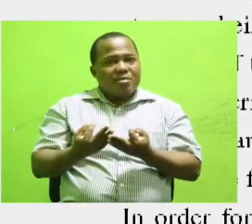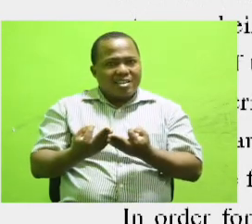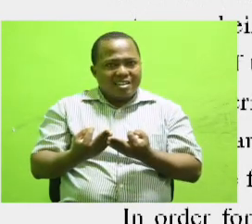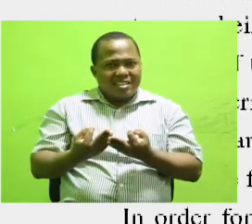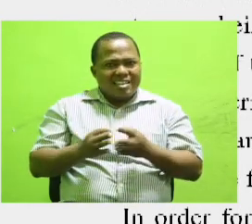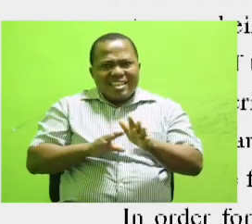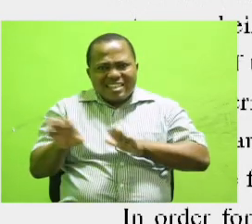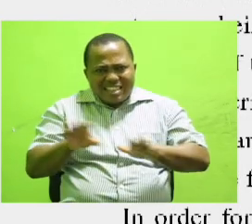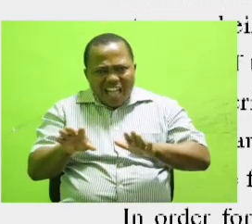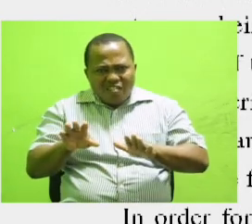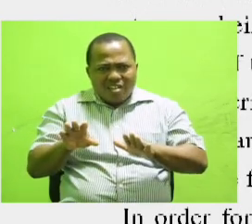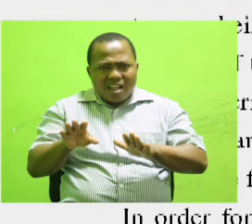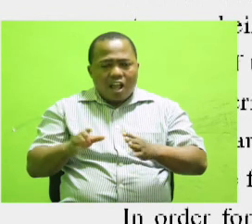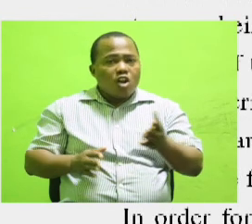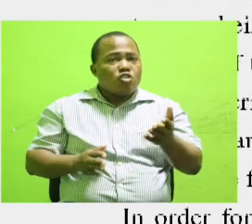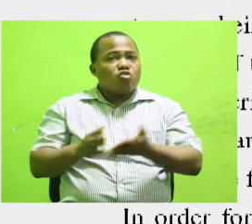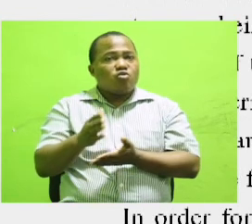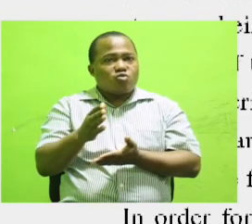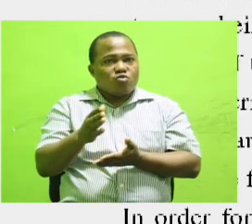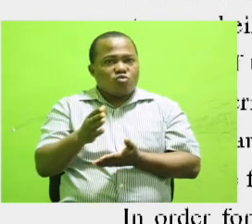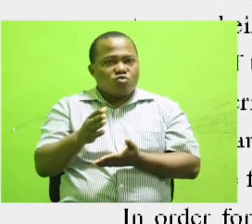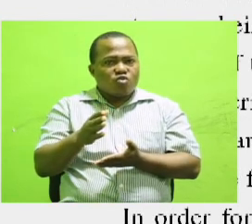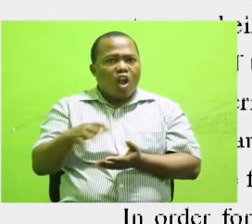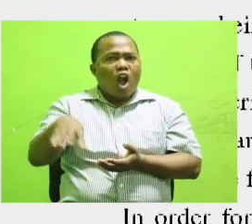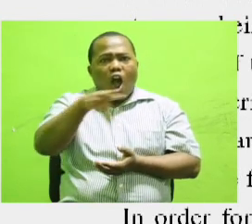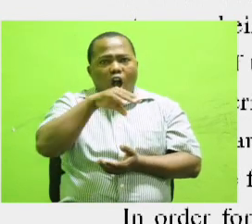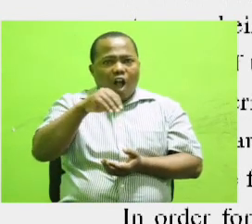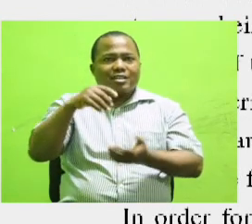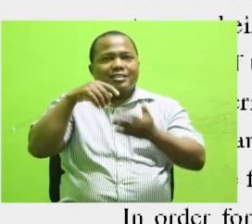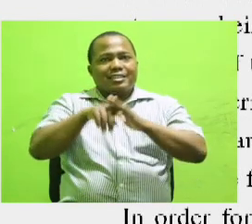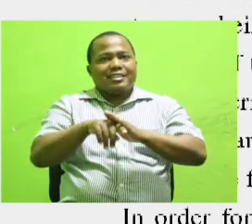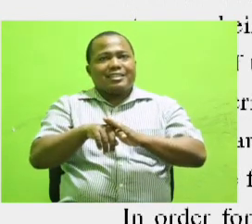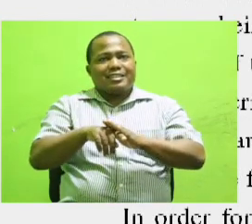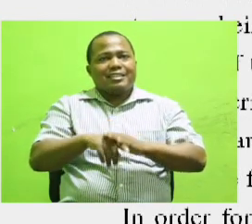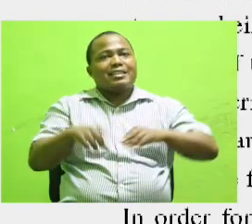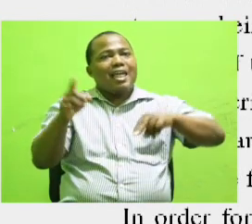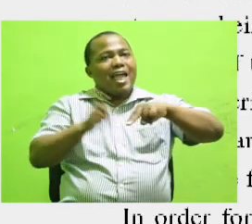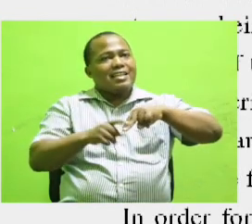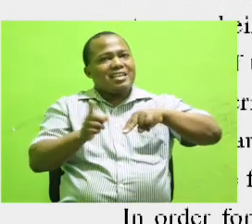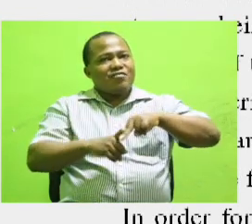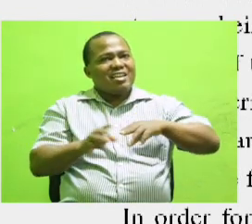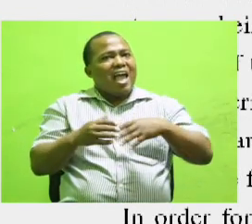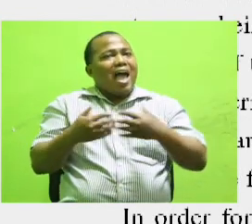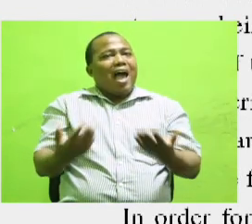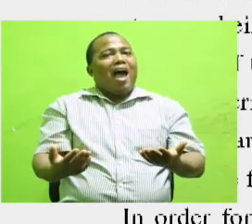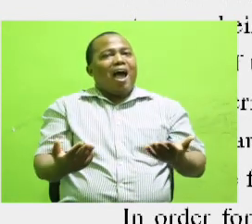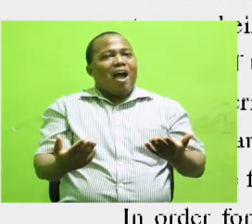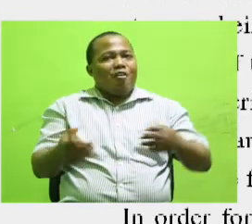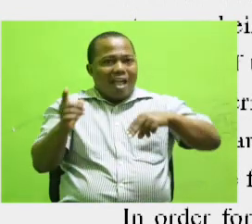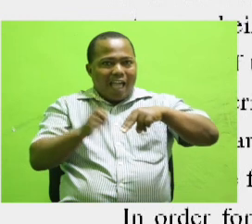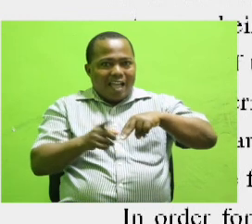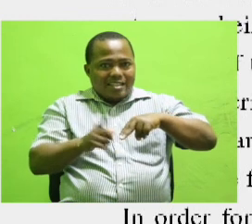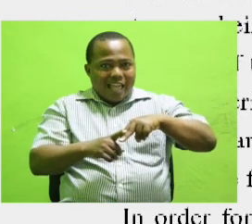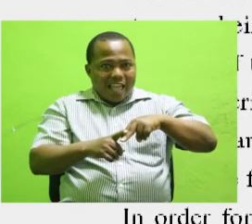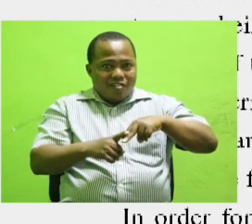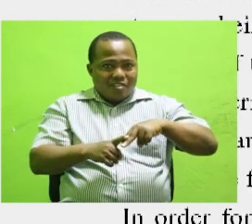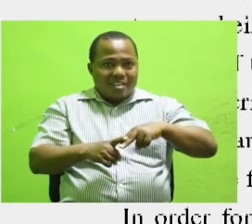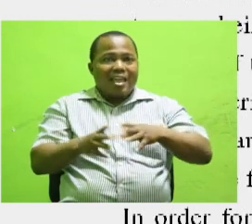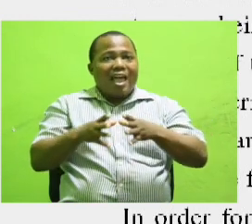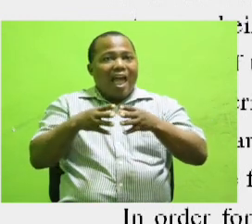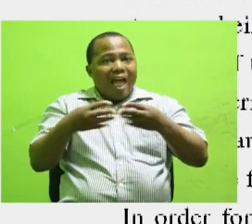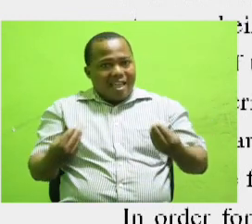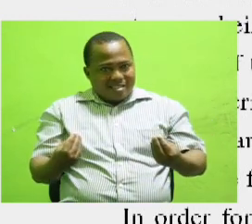suffer through or in terms of HIV AIDS, on how does HIV AIDS make the families